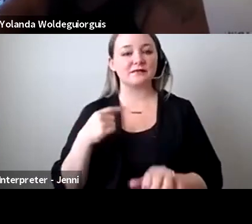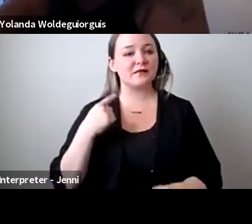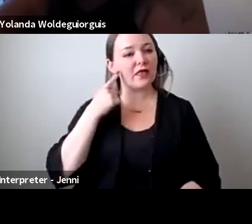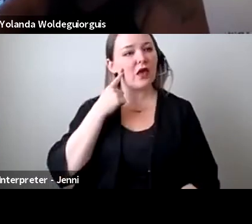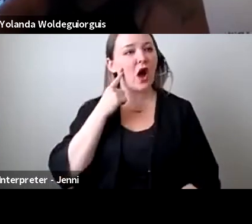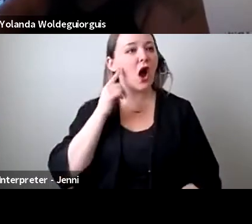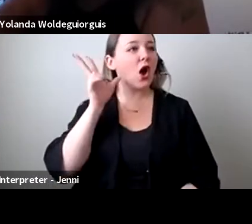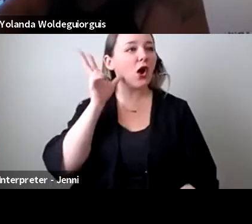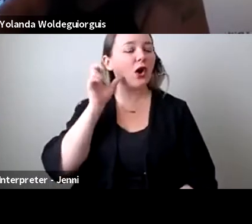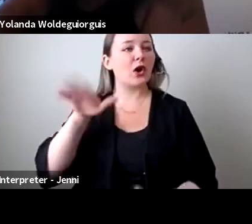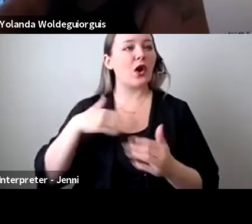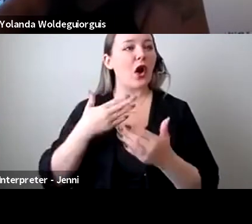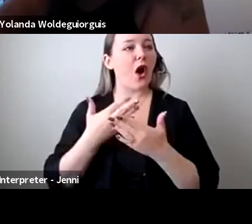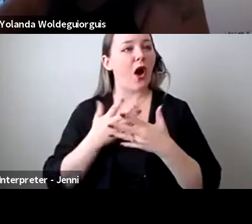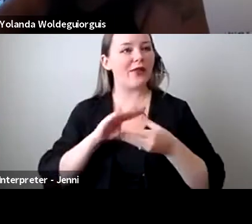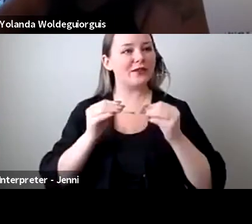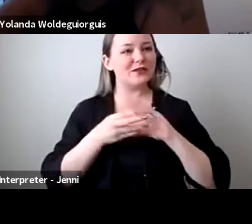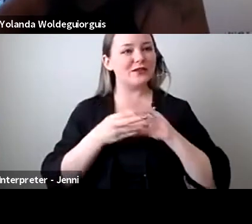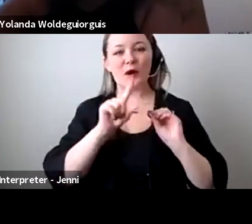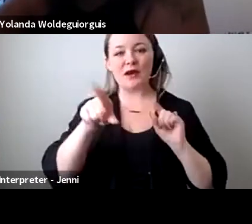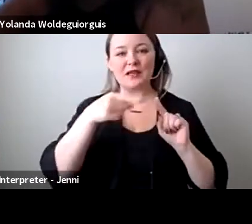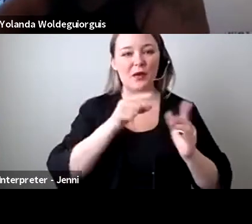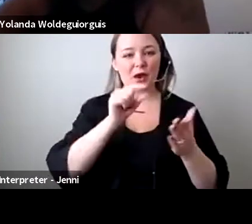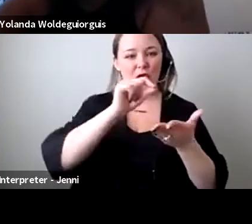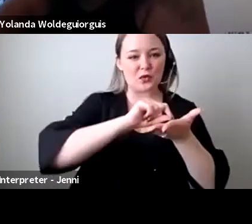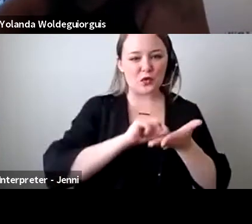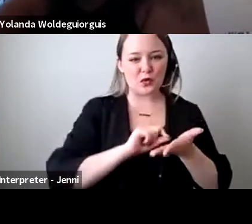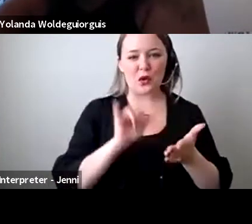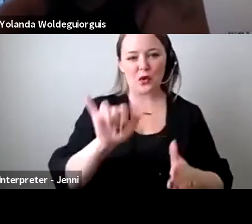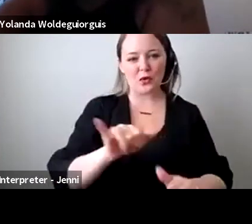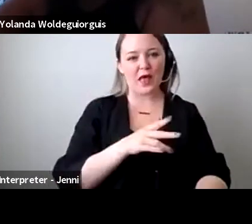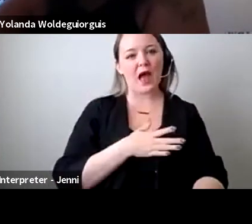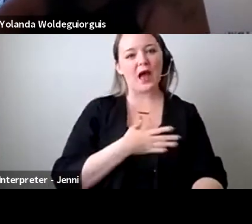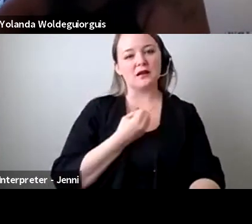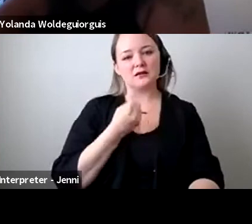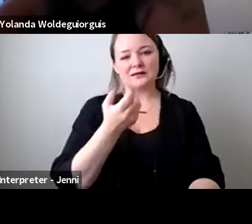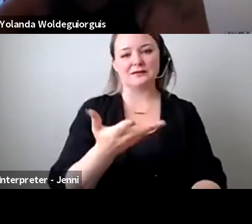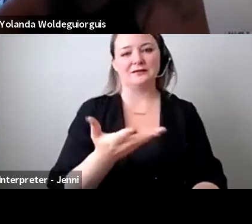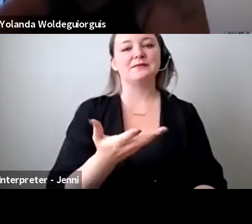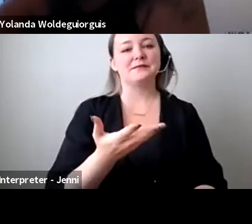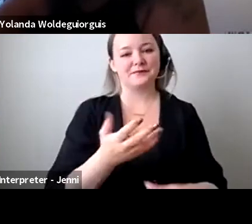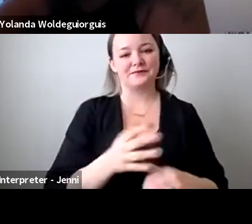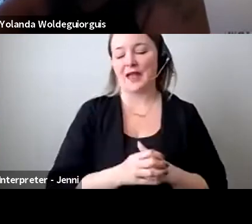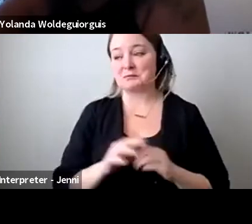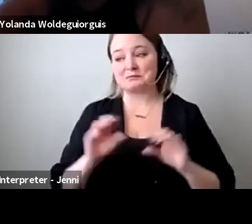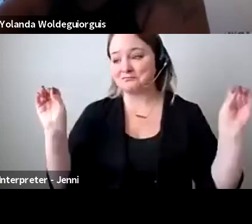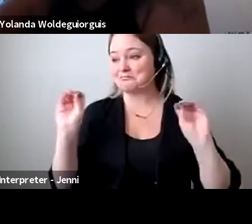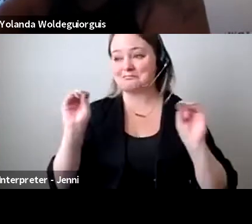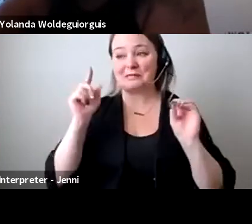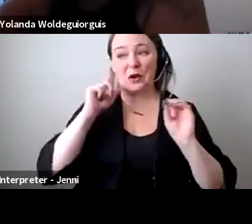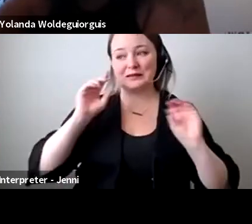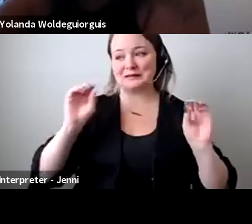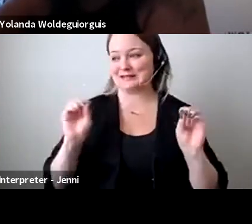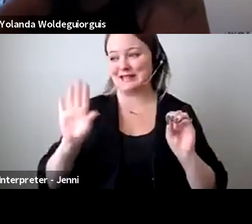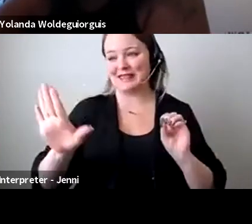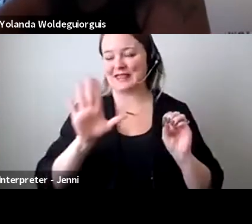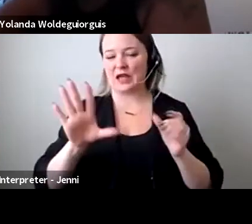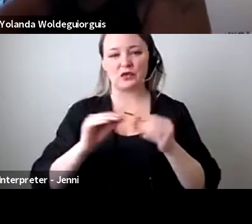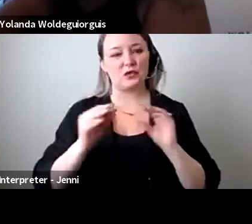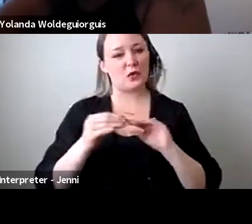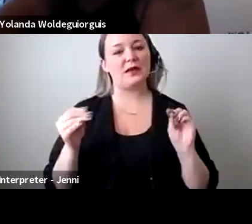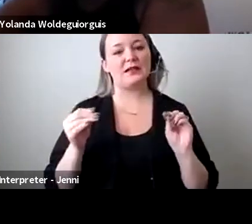stories before you put that together, but Right. you hadn't, right? Right. No. Absolutely. You